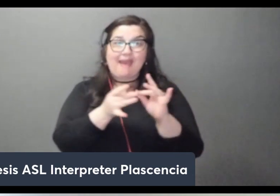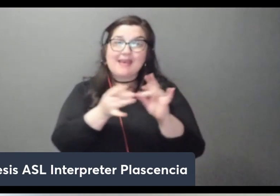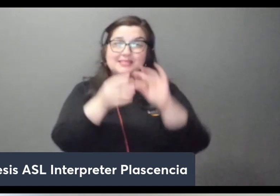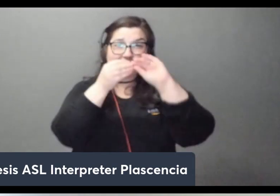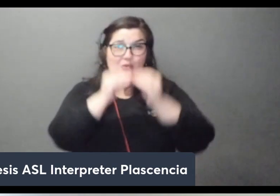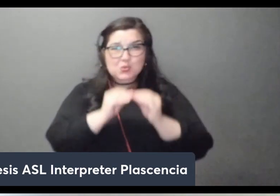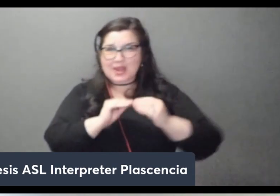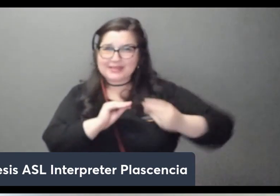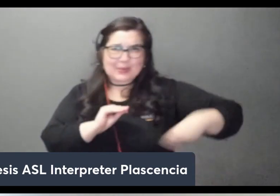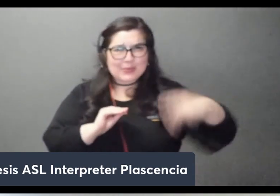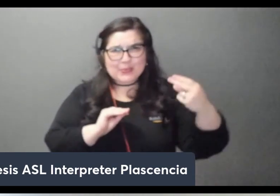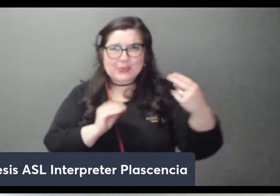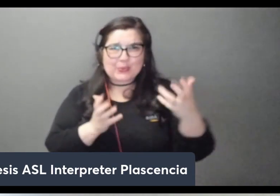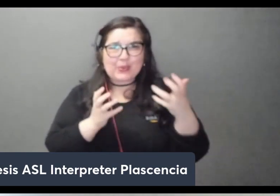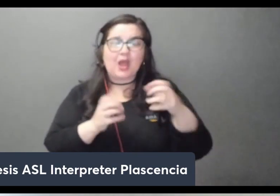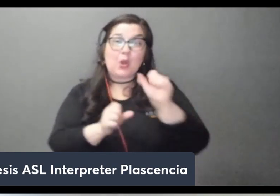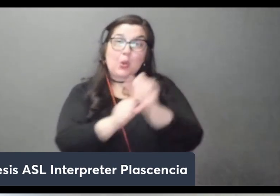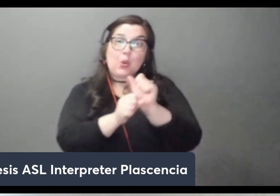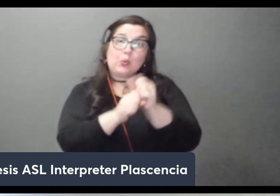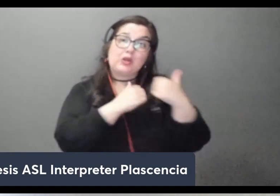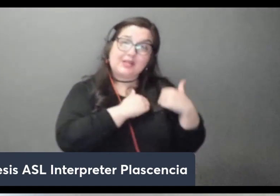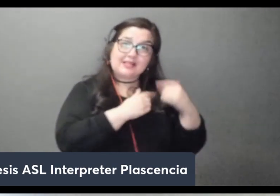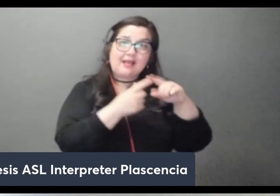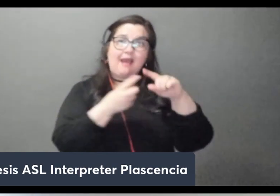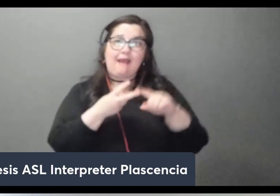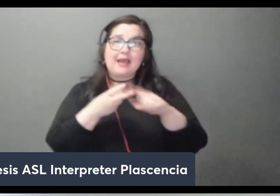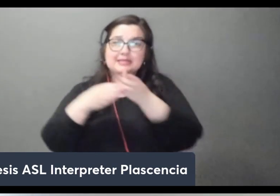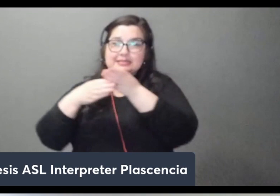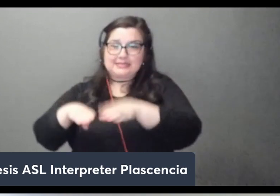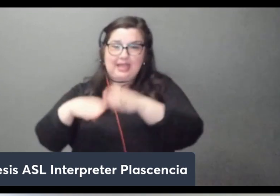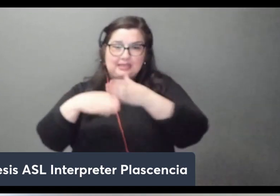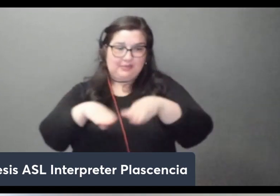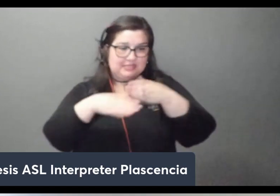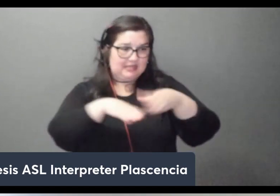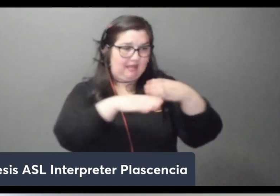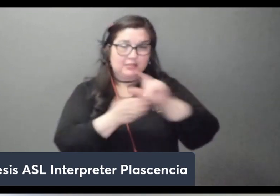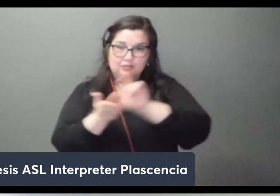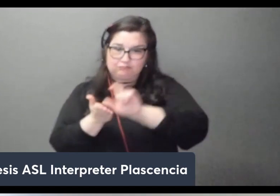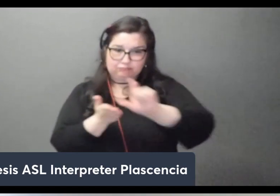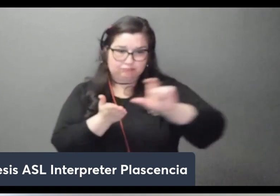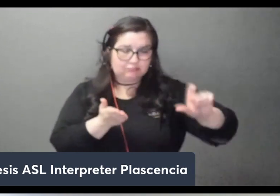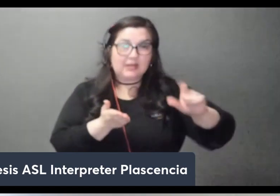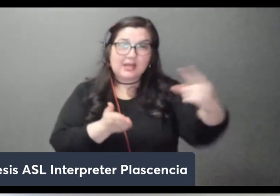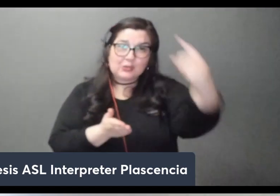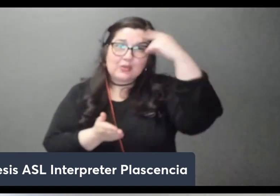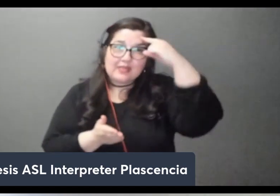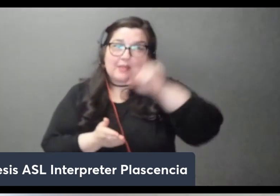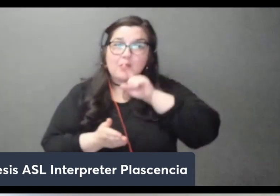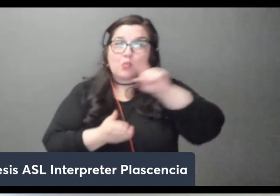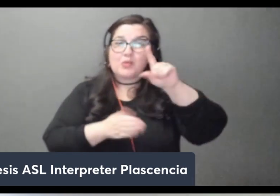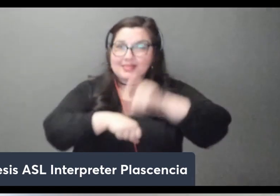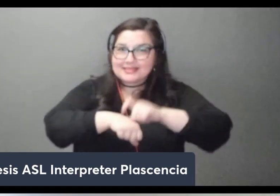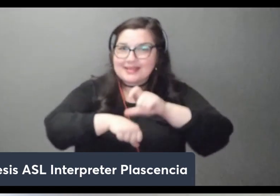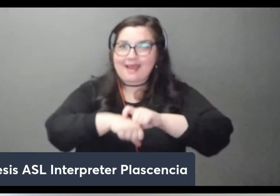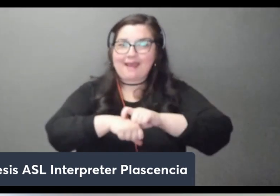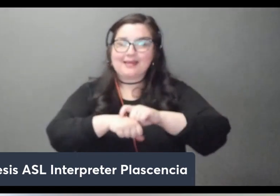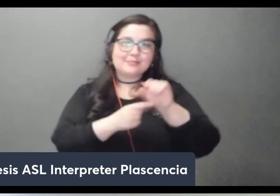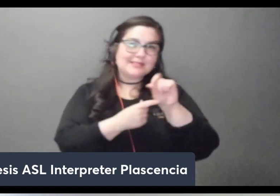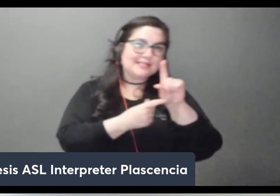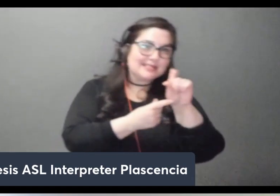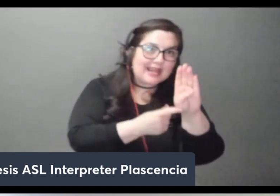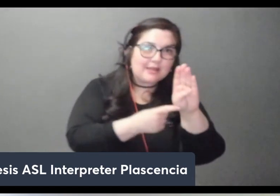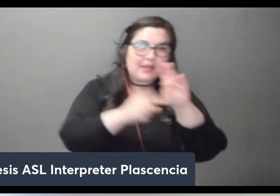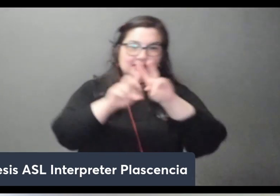at the kind of workloads or segmentation that will fall into this, is if you think of real-time databases and analytics,